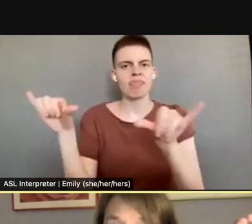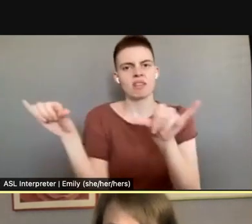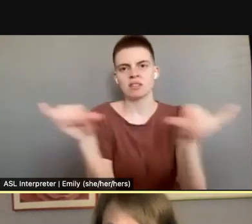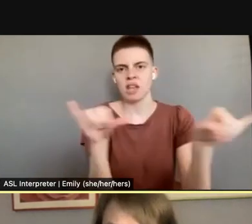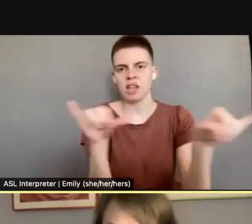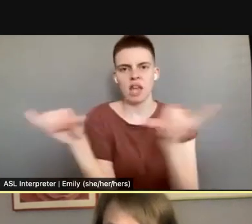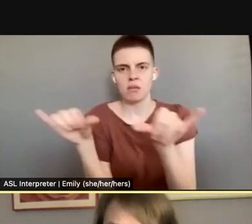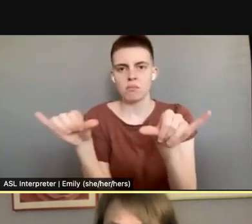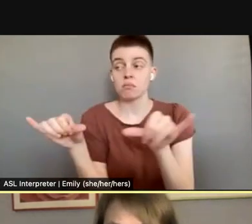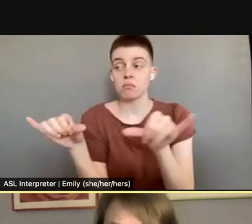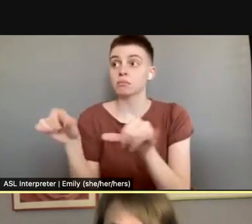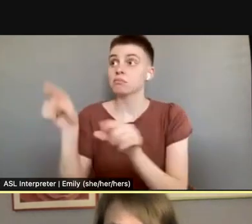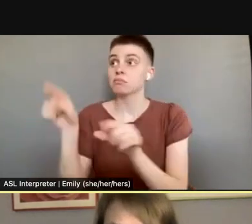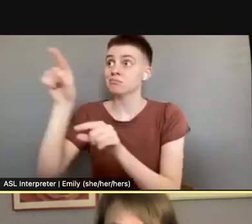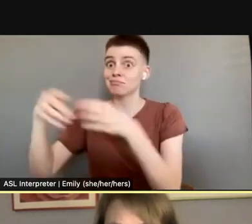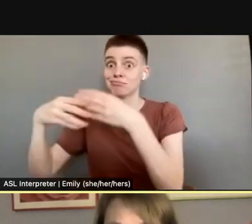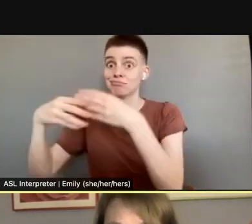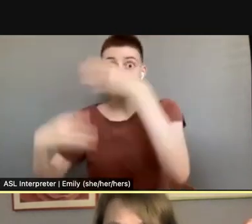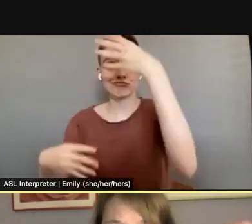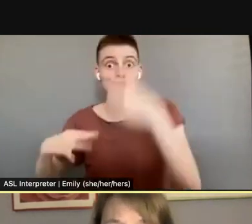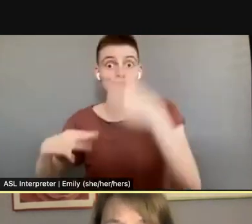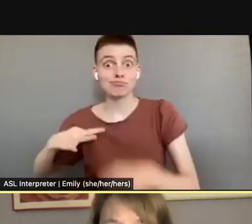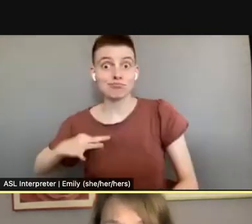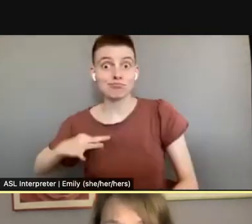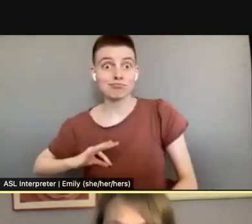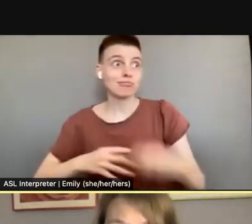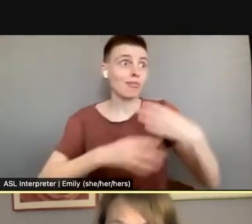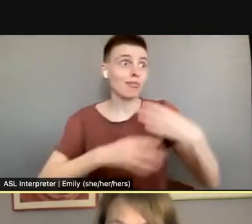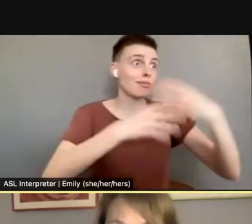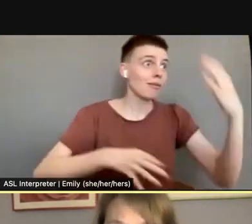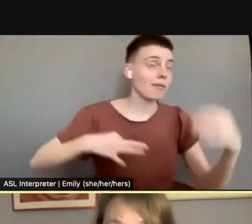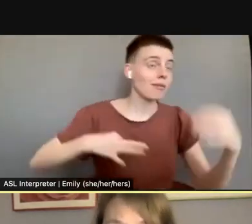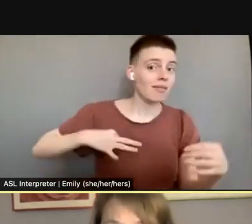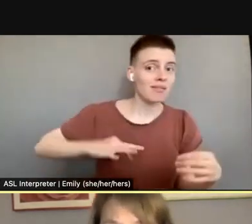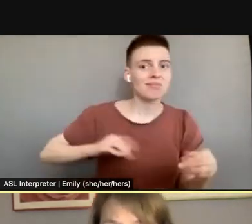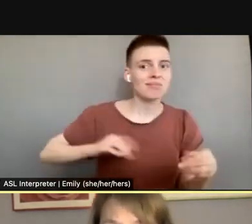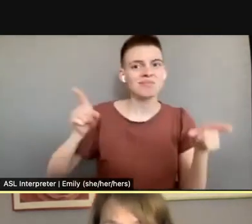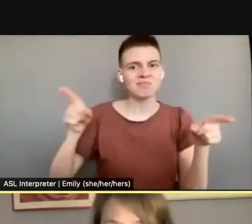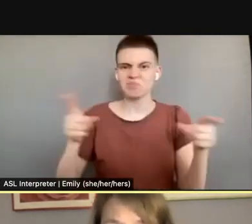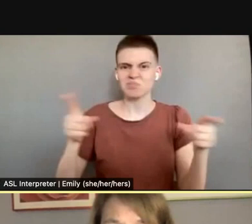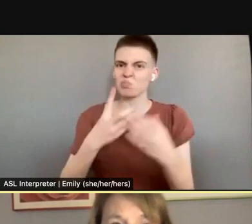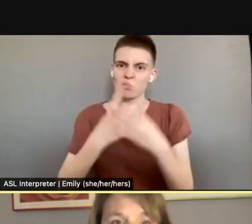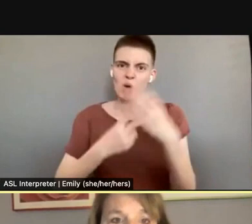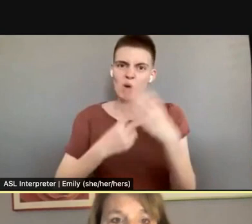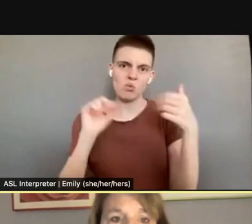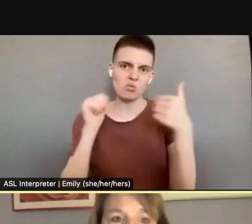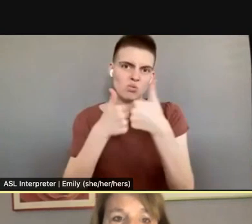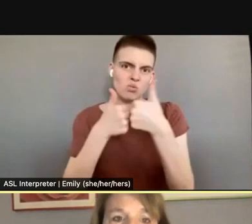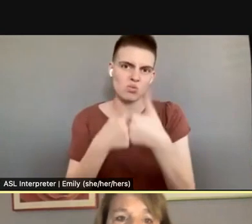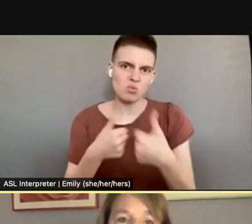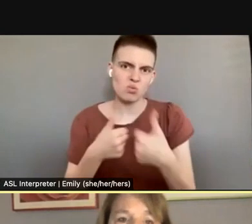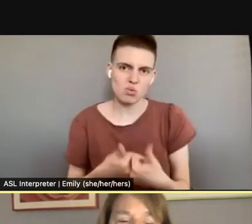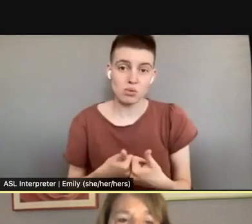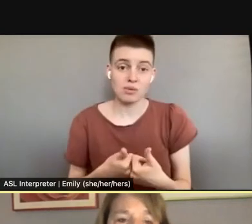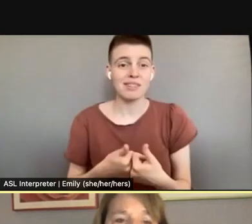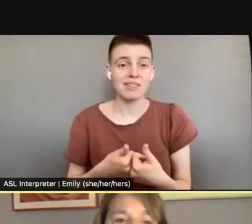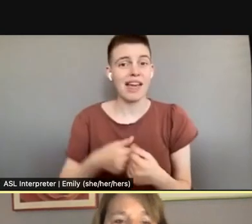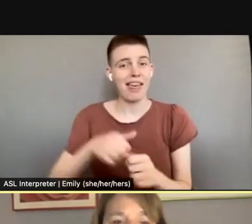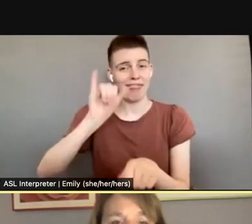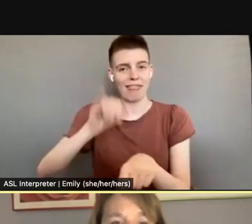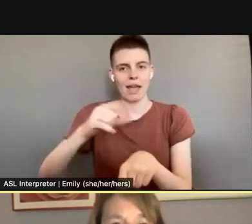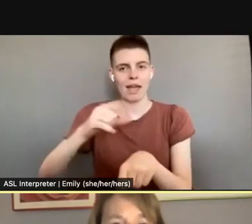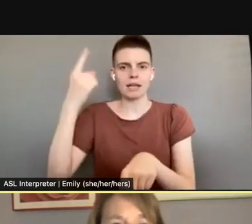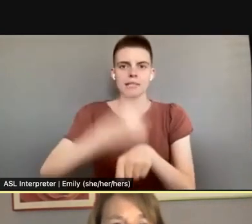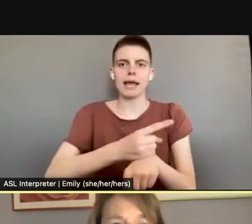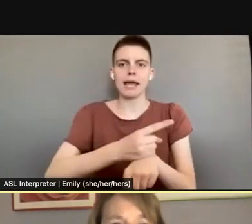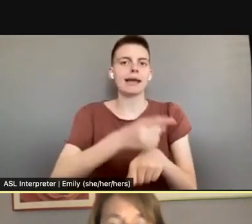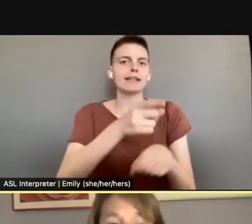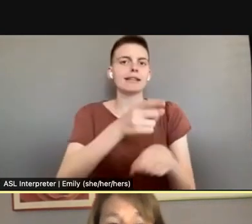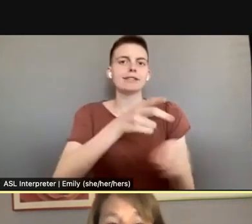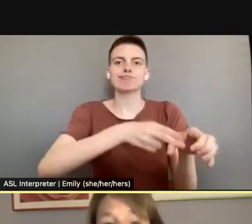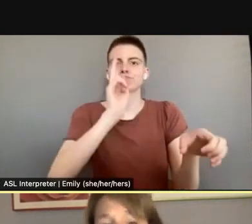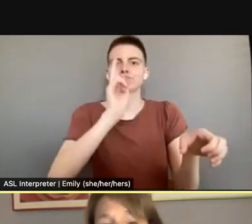benefits and challenges. By the way, that was the last day he ever spent in special ed. How does CVI impact